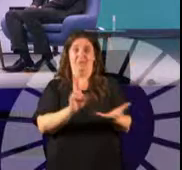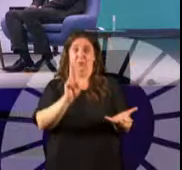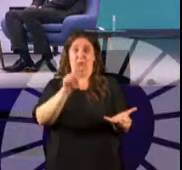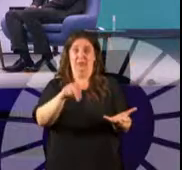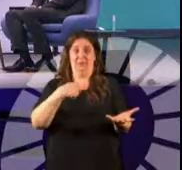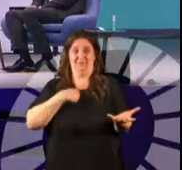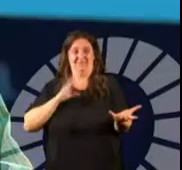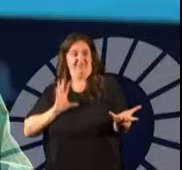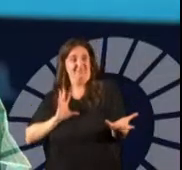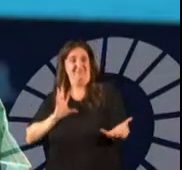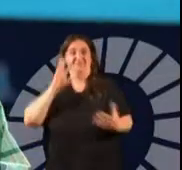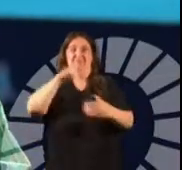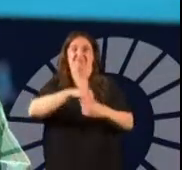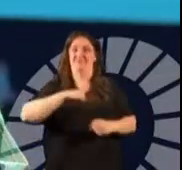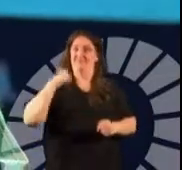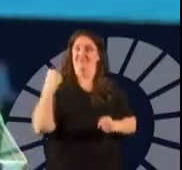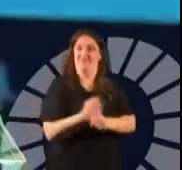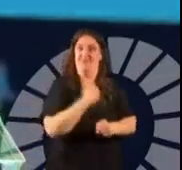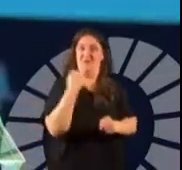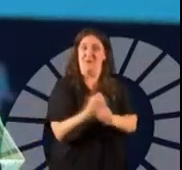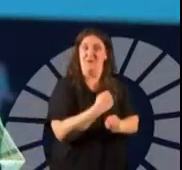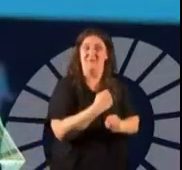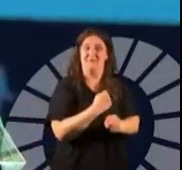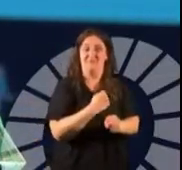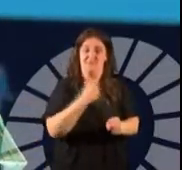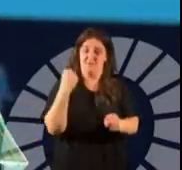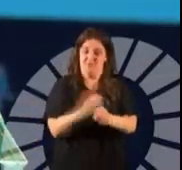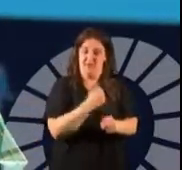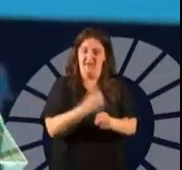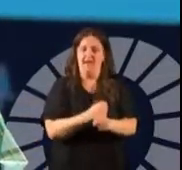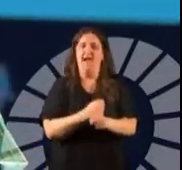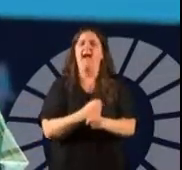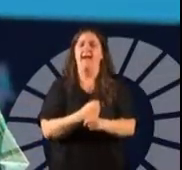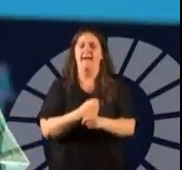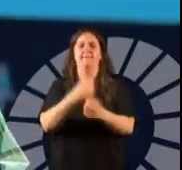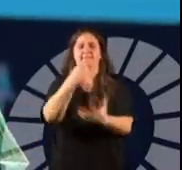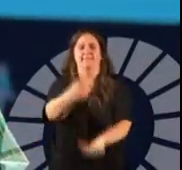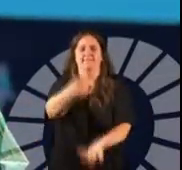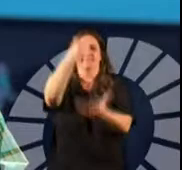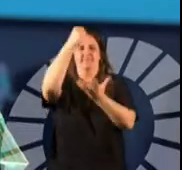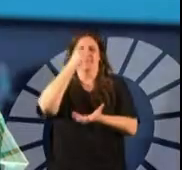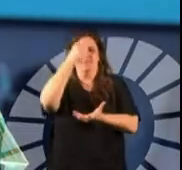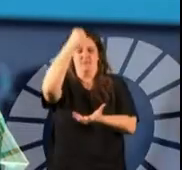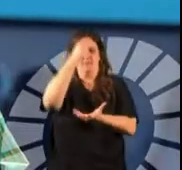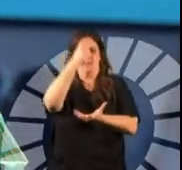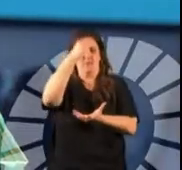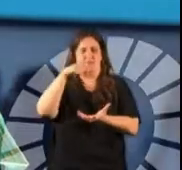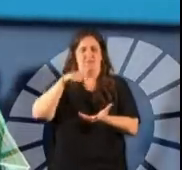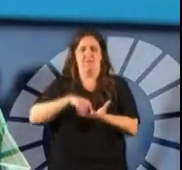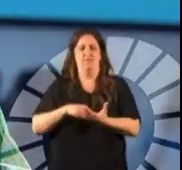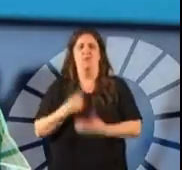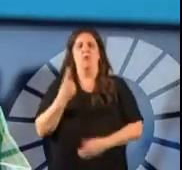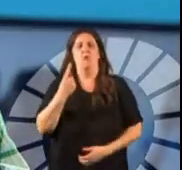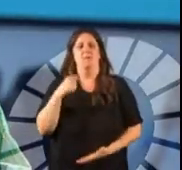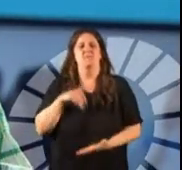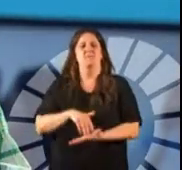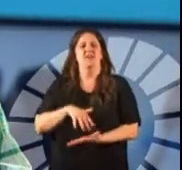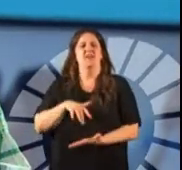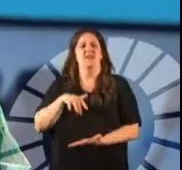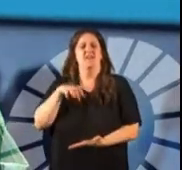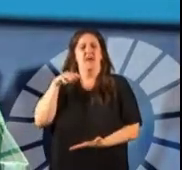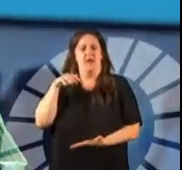of a billion. And it was meant to increase to half a